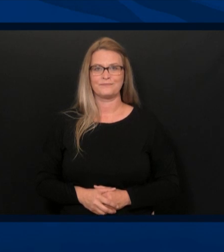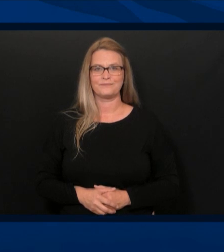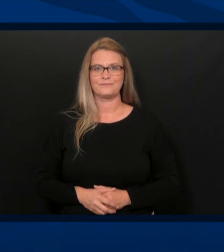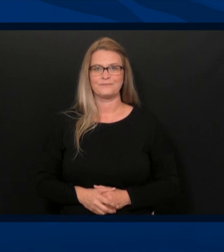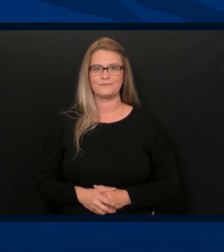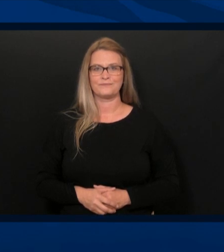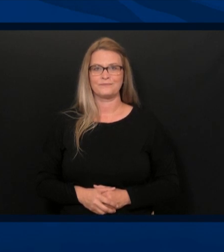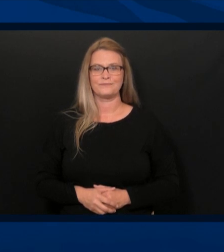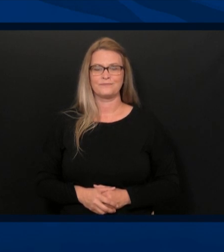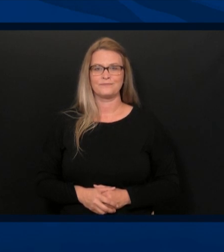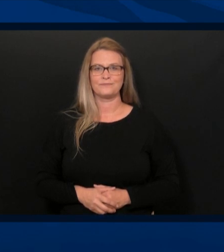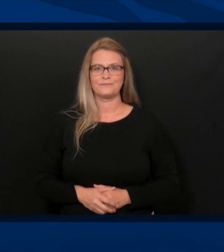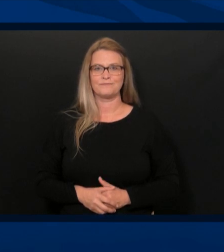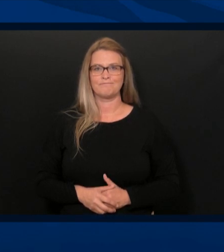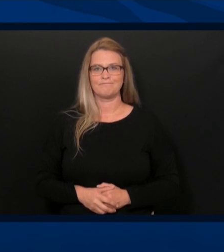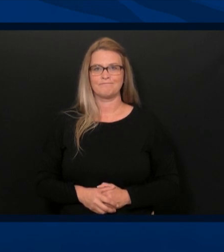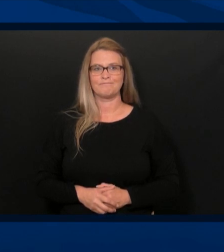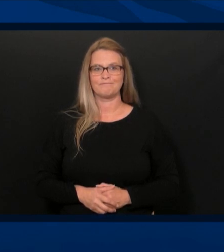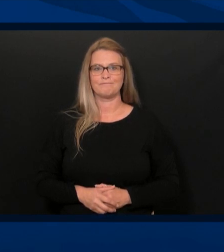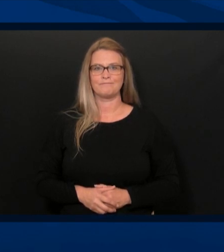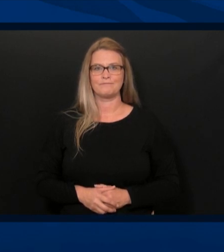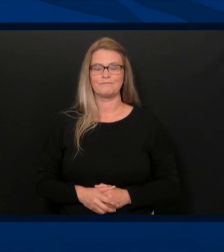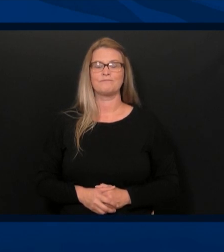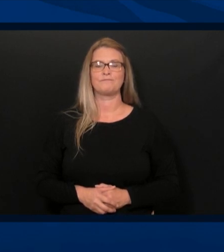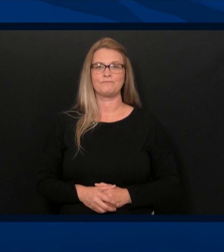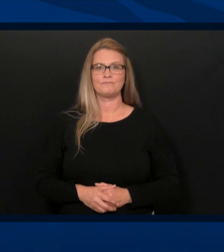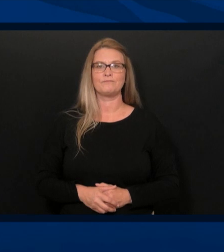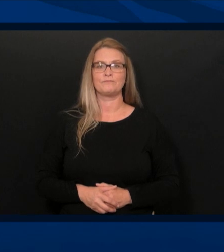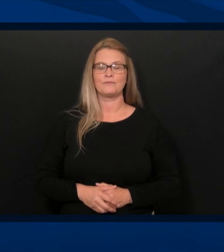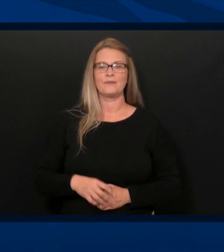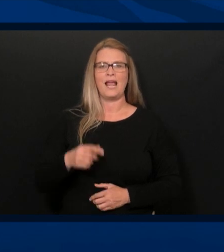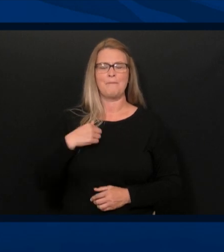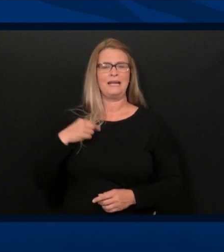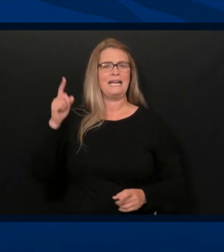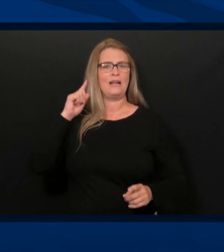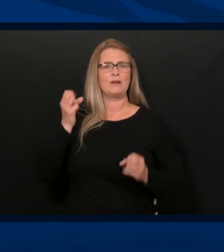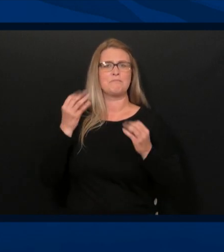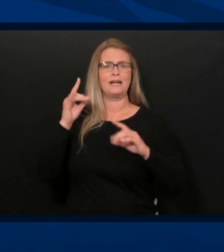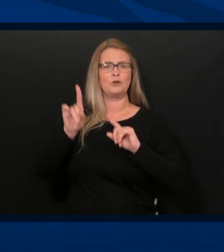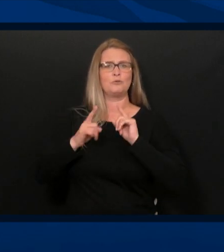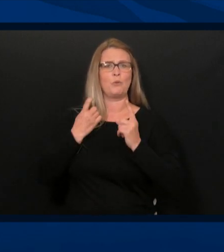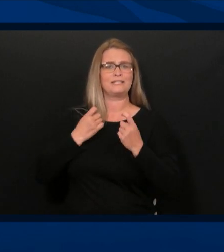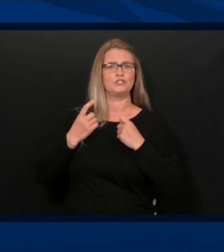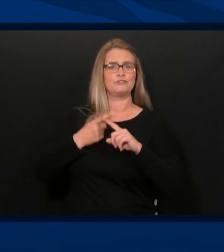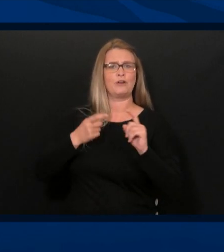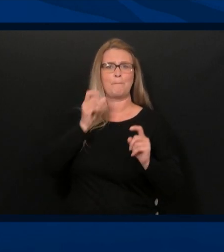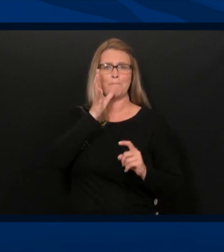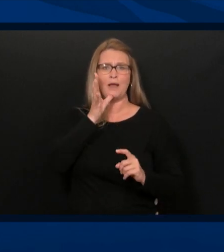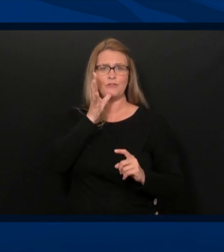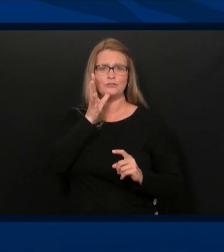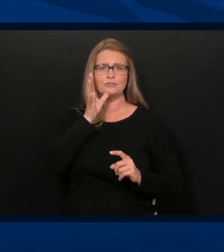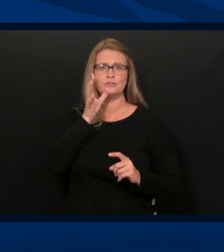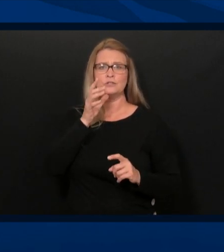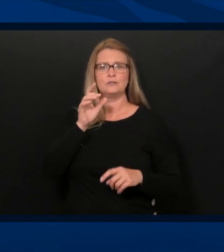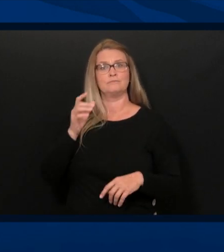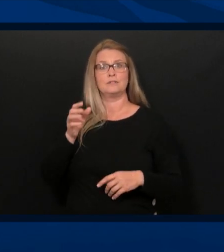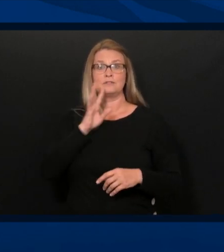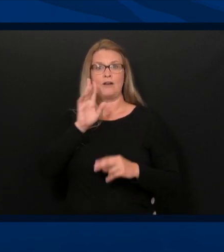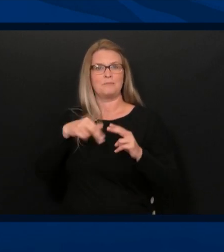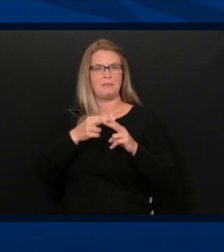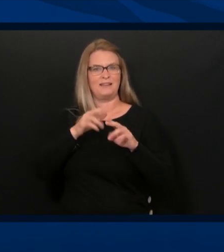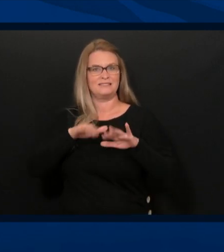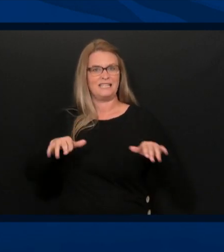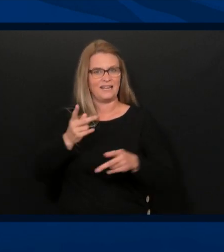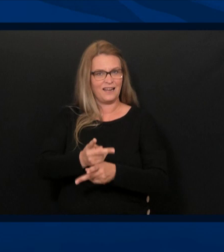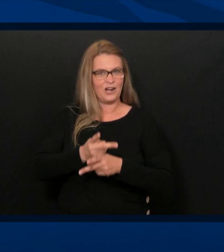a mom, that although daycares are opening, there's a lot of concern about whether or not parents should take their